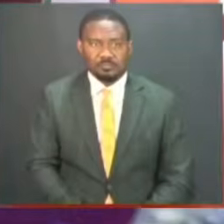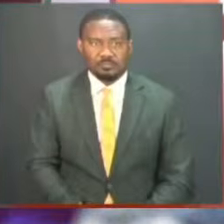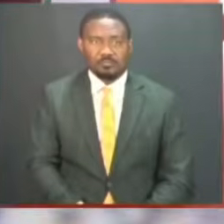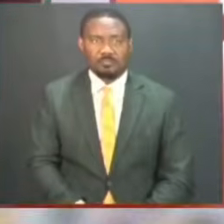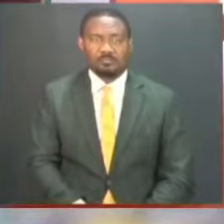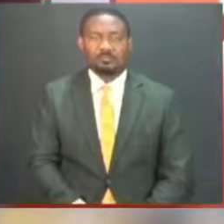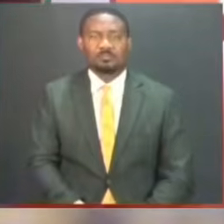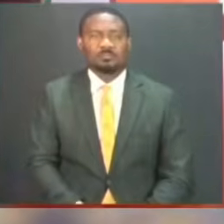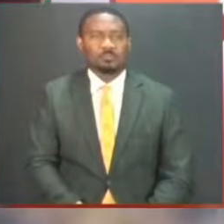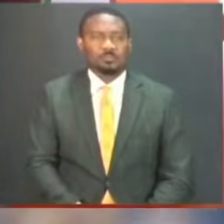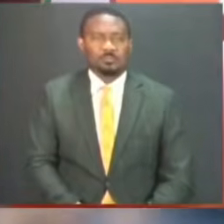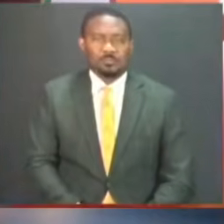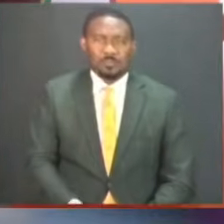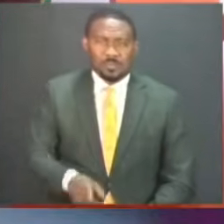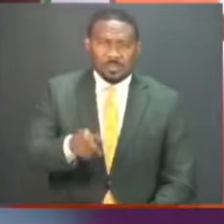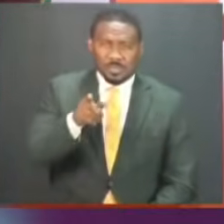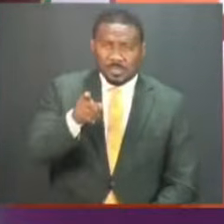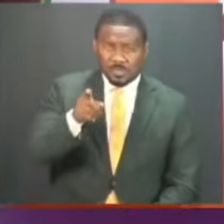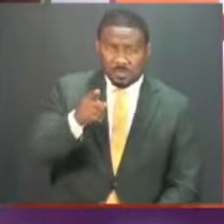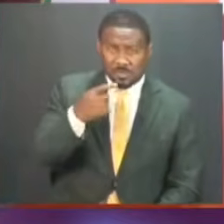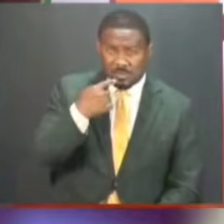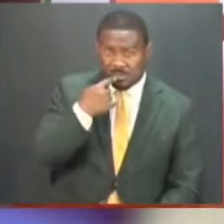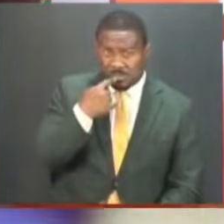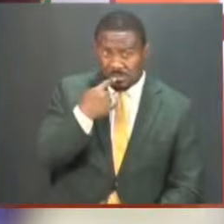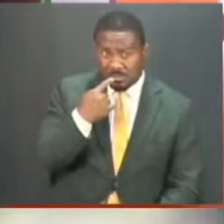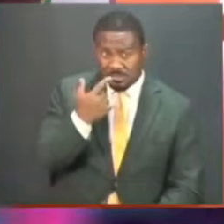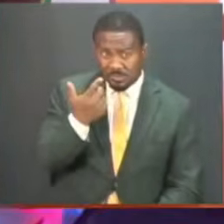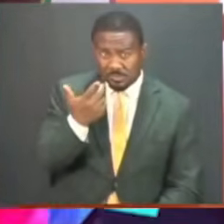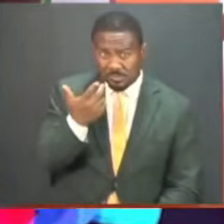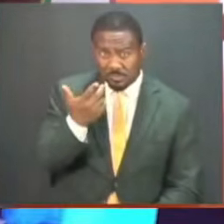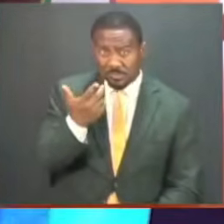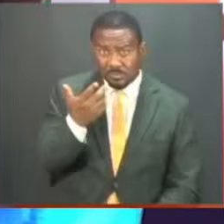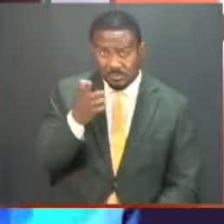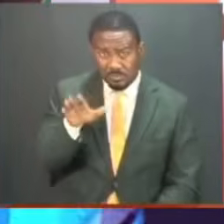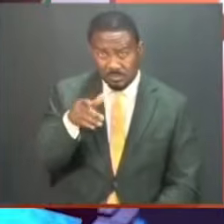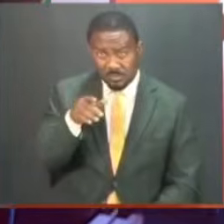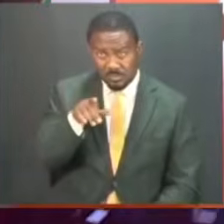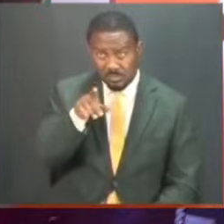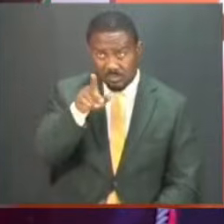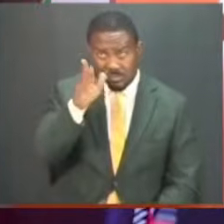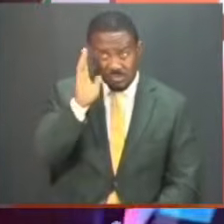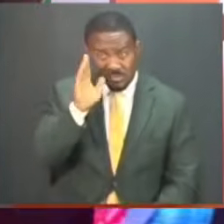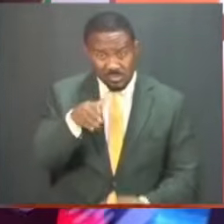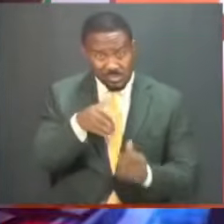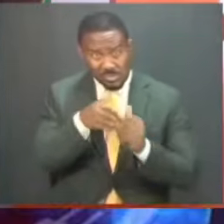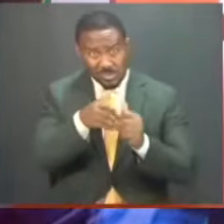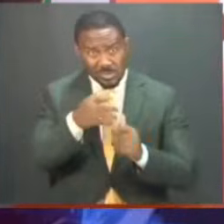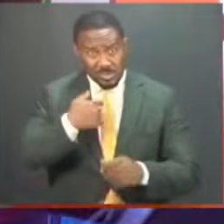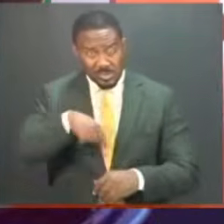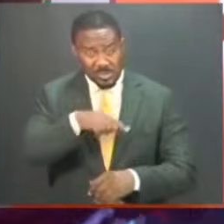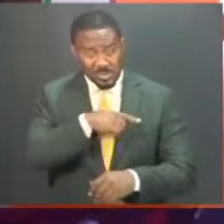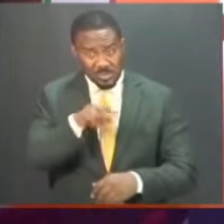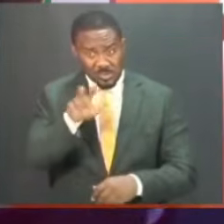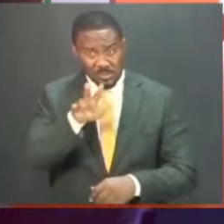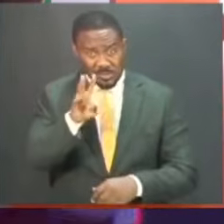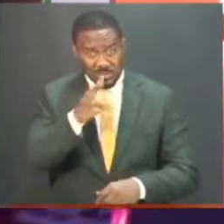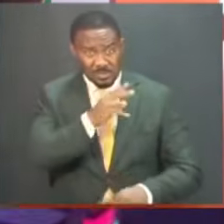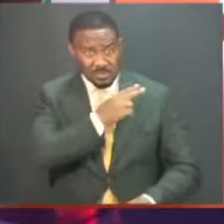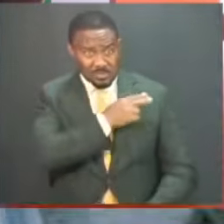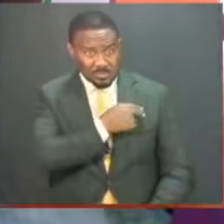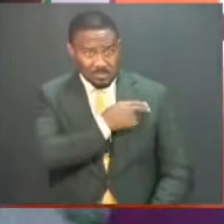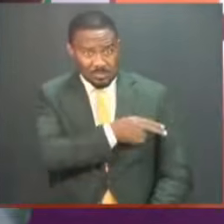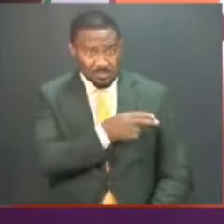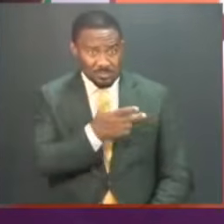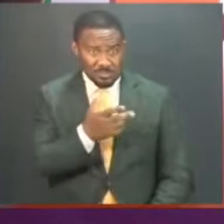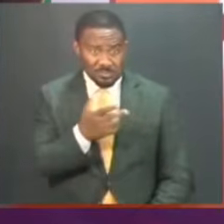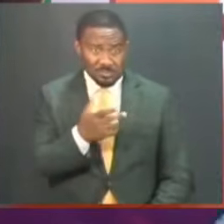that you might leave us to 37. And I wanted to draw your attention